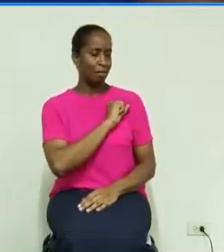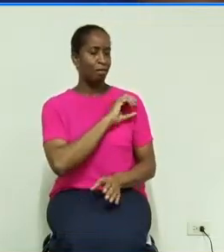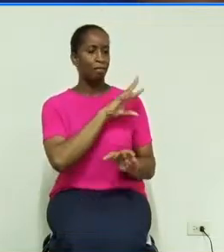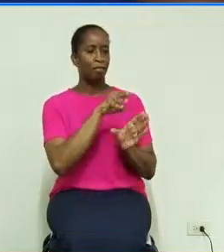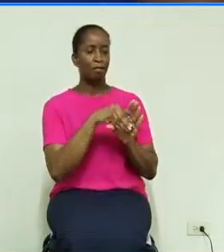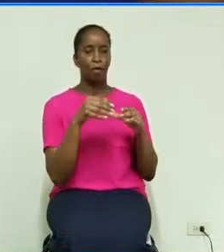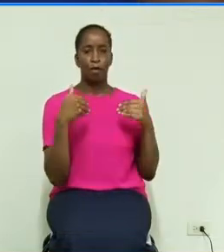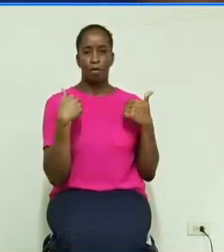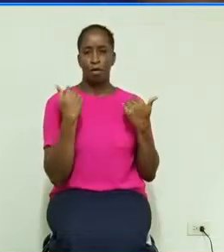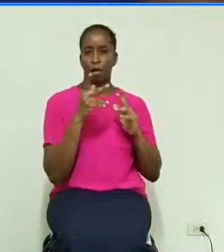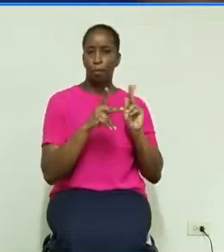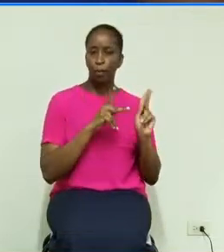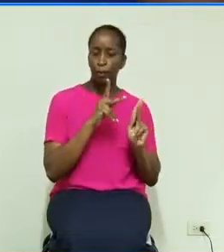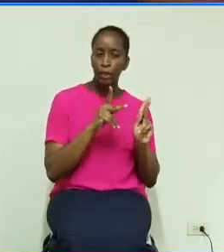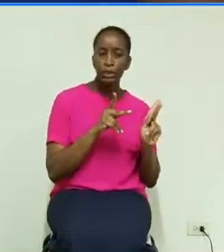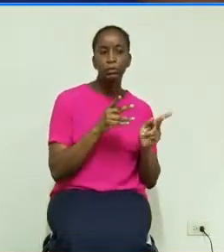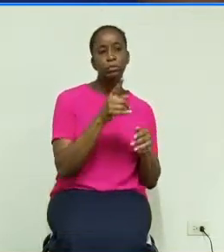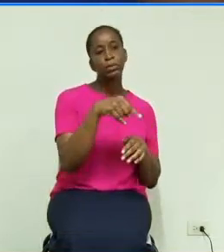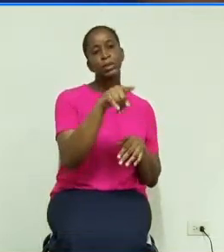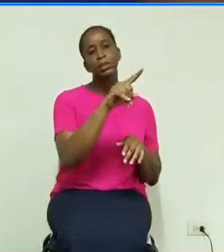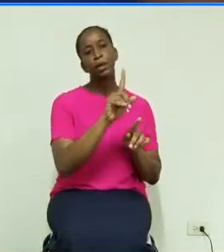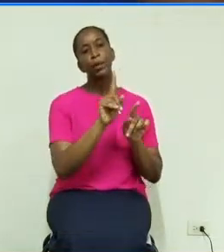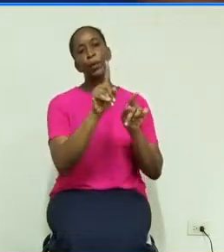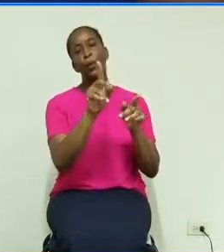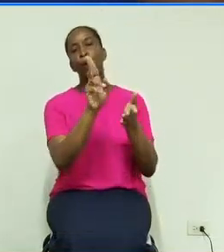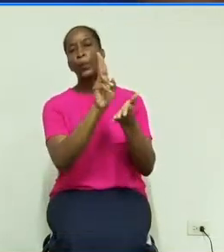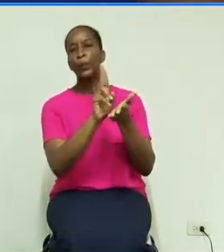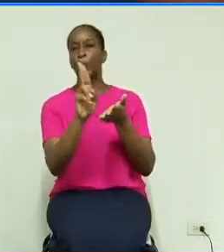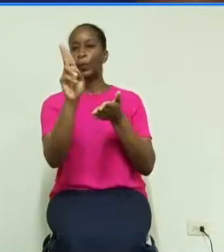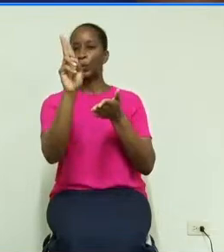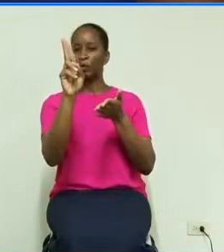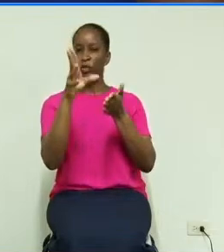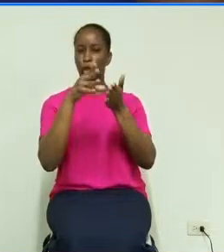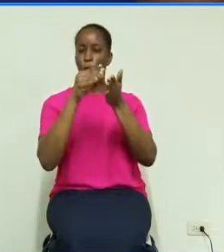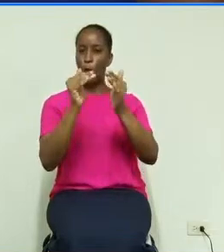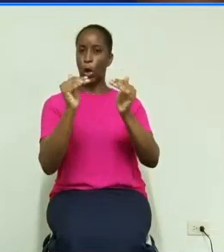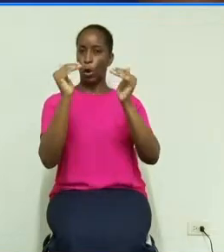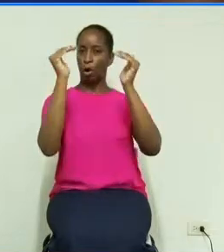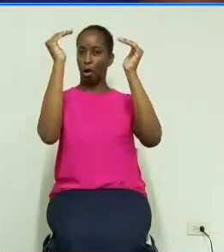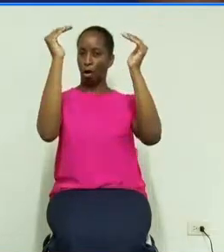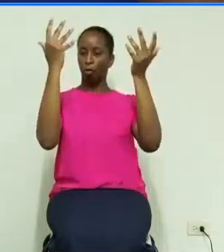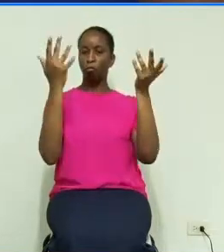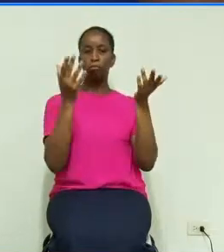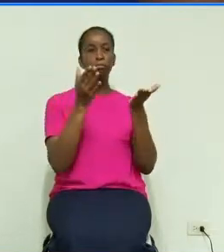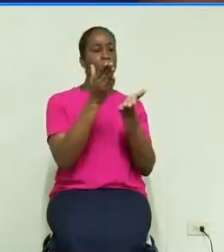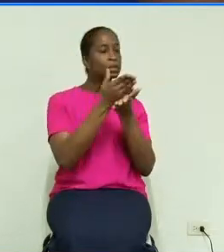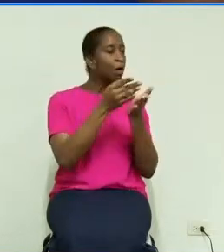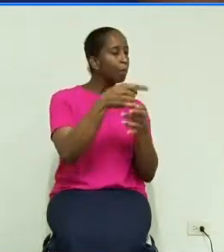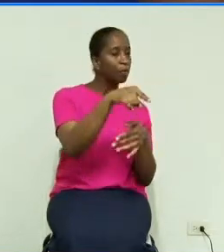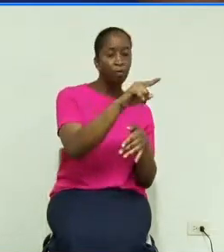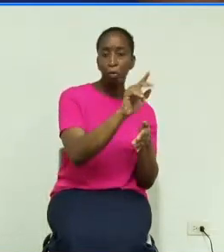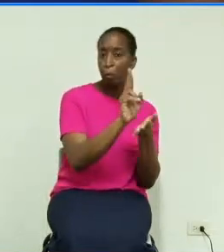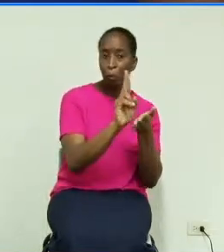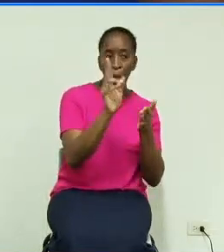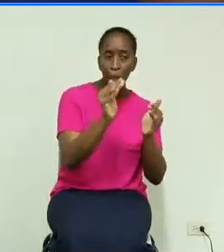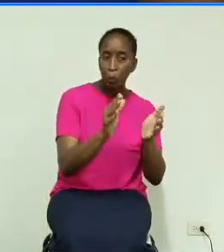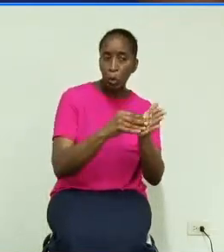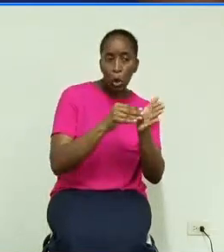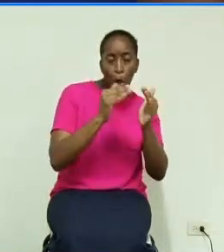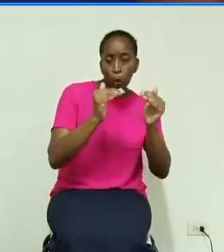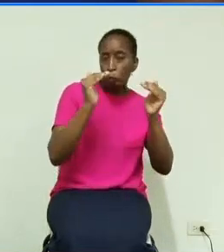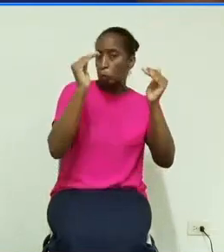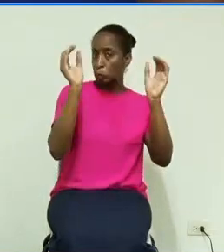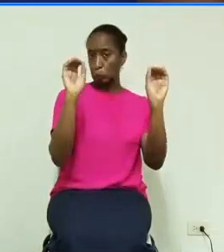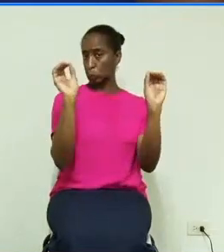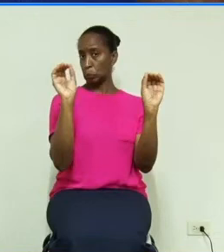the non-academic. We have older. We have persons with disabilities. I will not